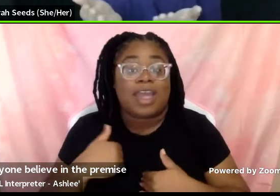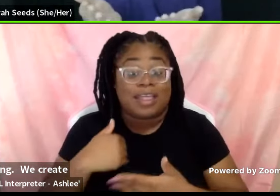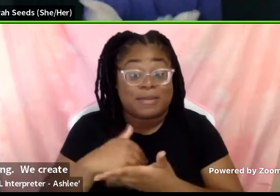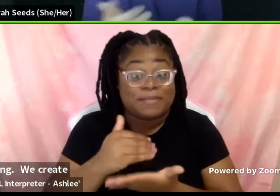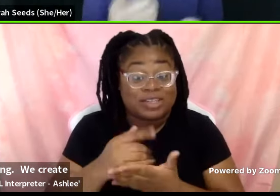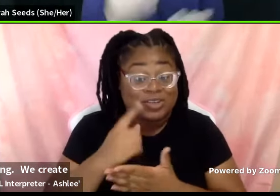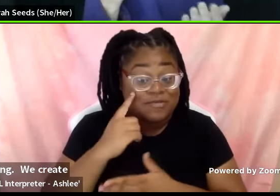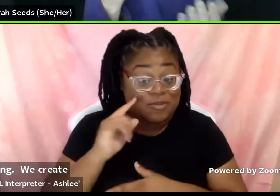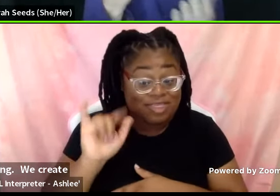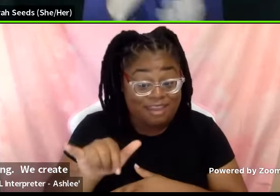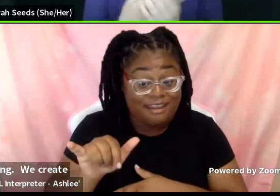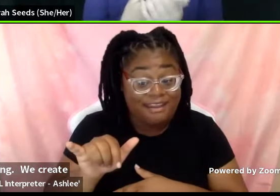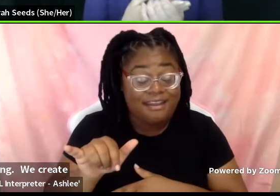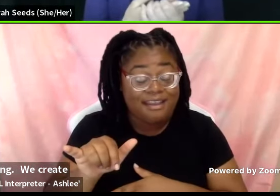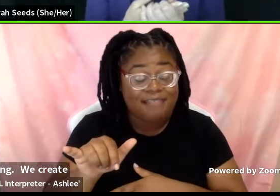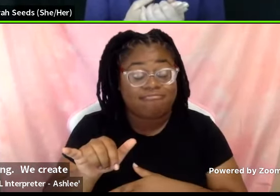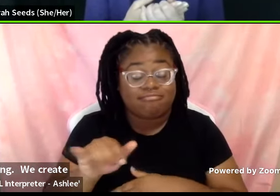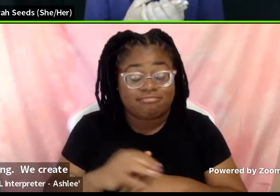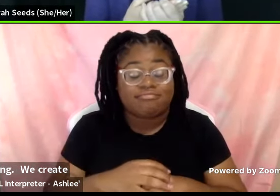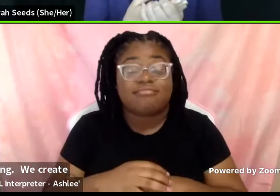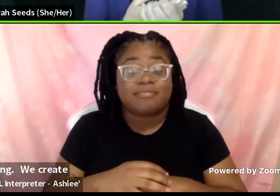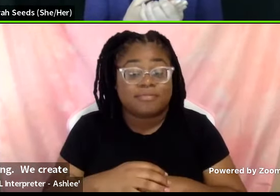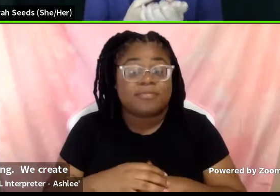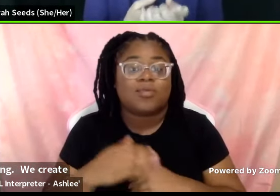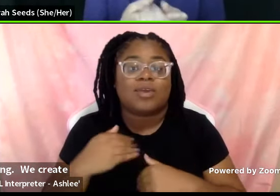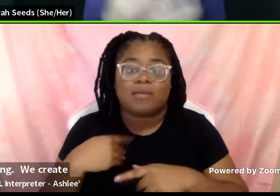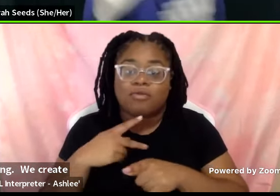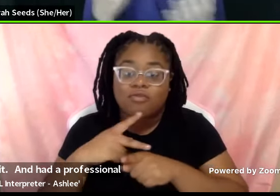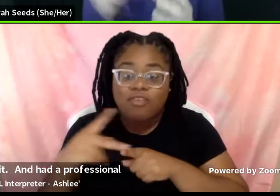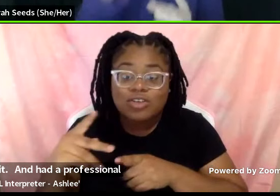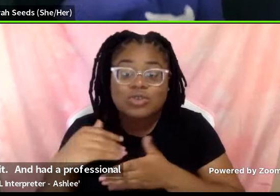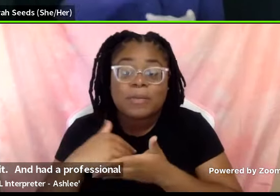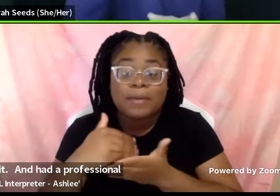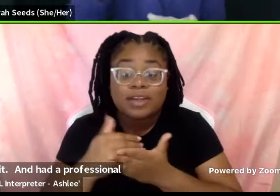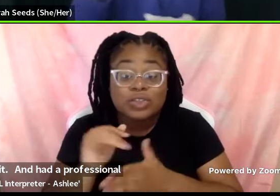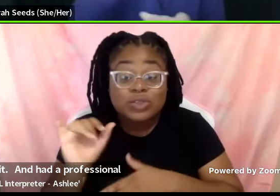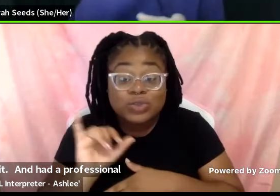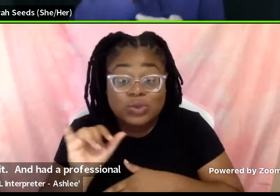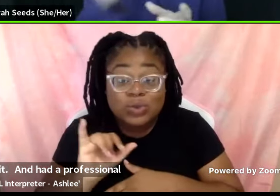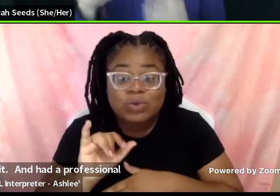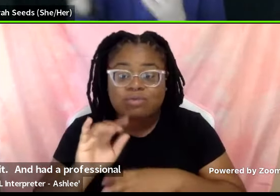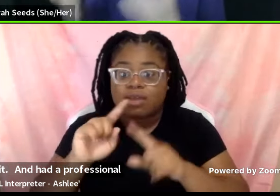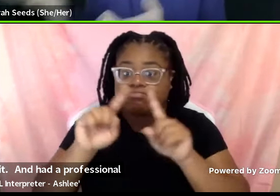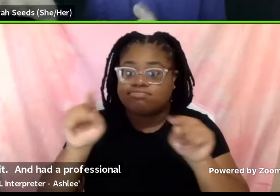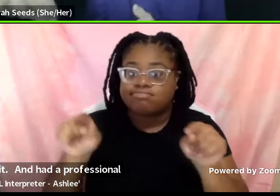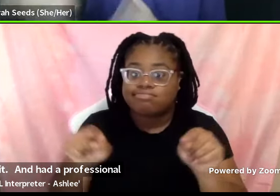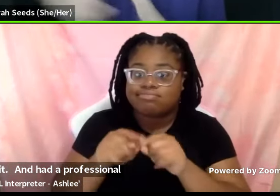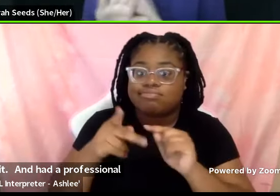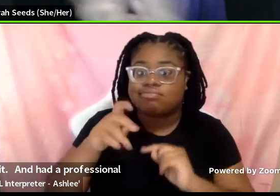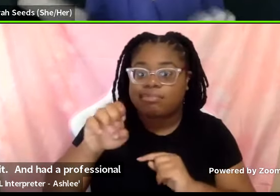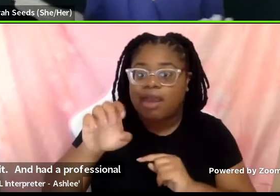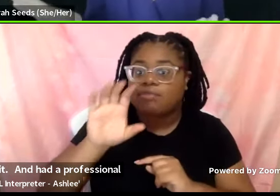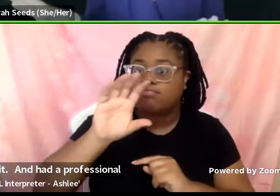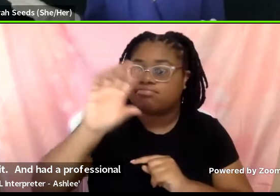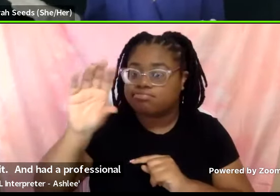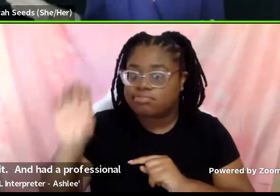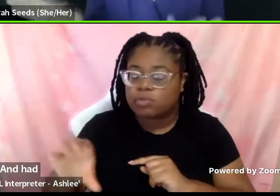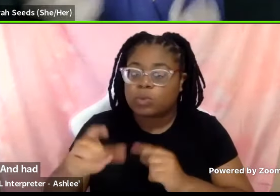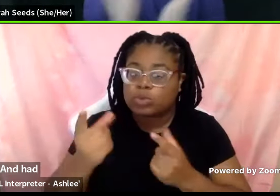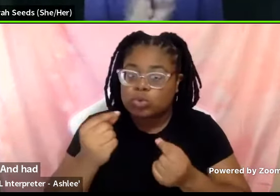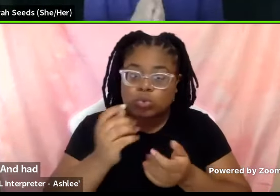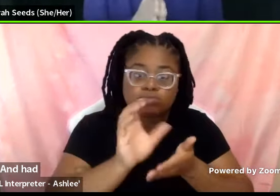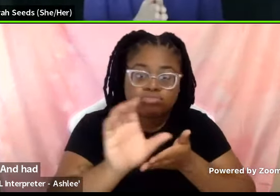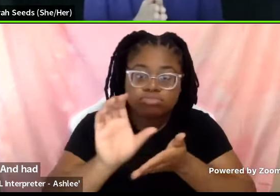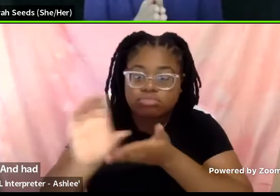put aside. We had a professional budget done. So we had a pie chart of exactly where everything would go. So we knew exactly where it was going to